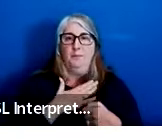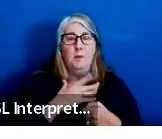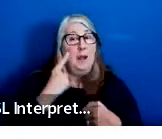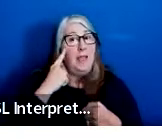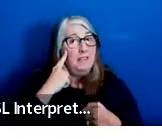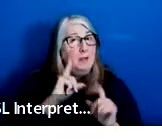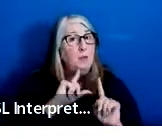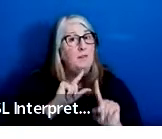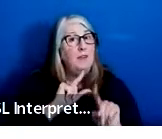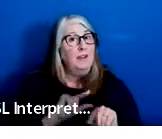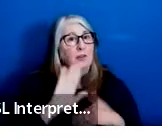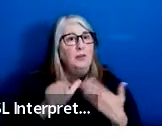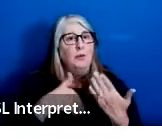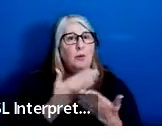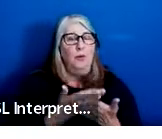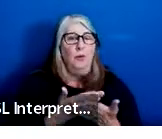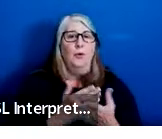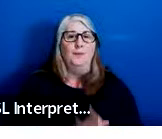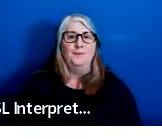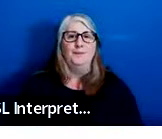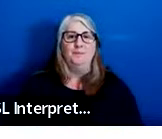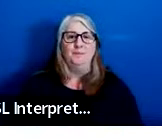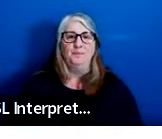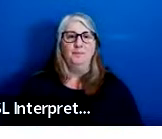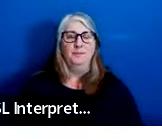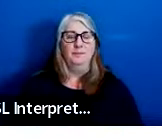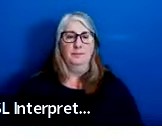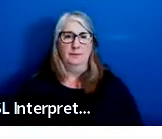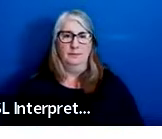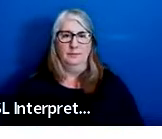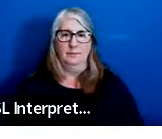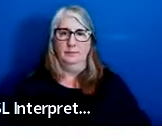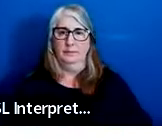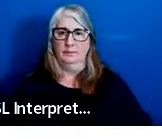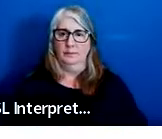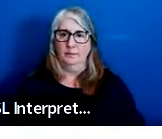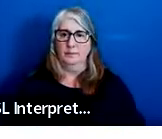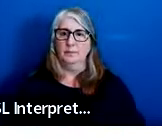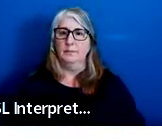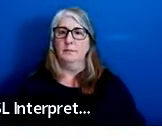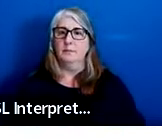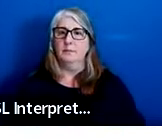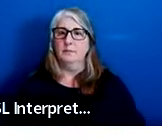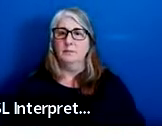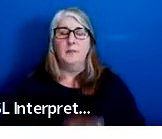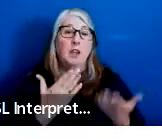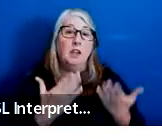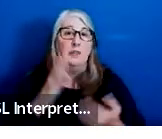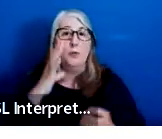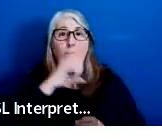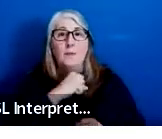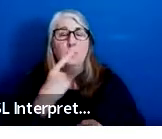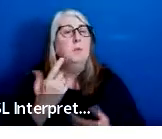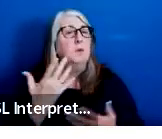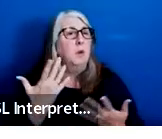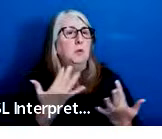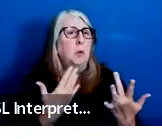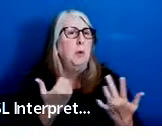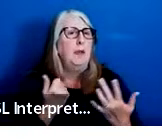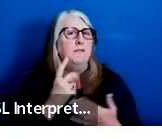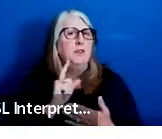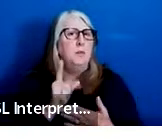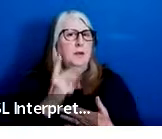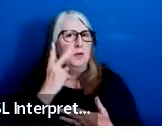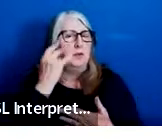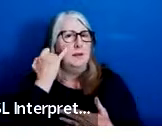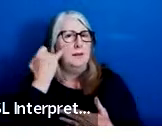actually answered all the questions, unless, like I said, we missed one. So we'll give folks a couple of moments to see if they have something else they want to put in the